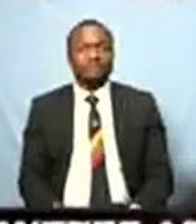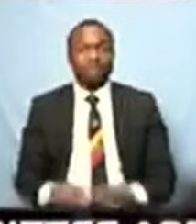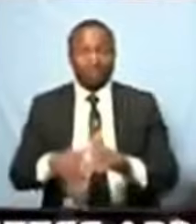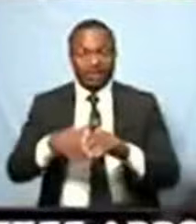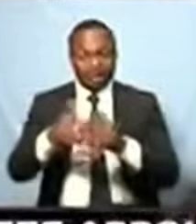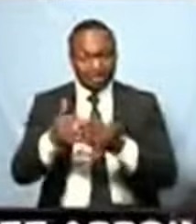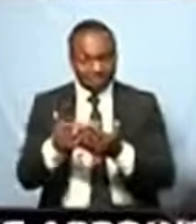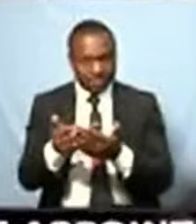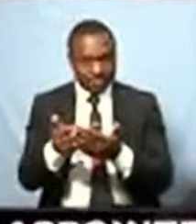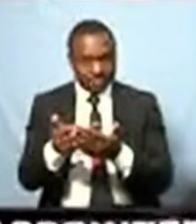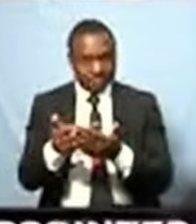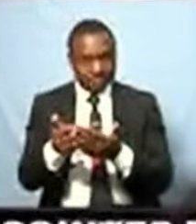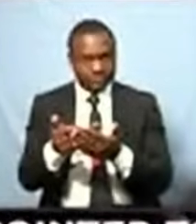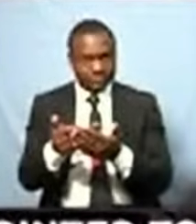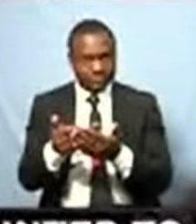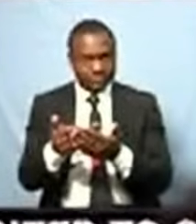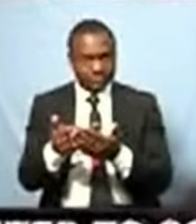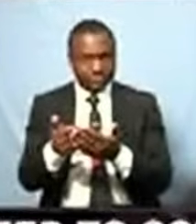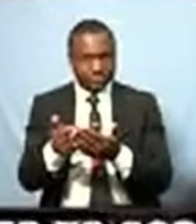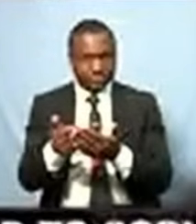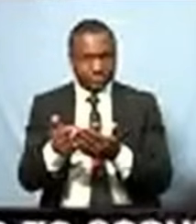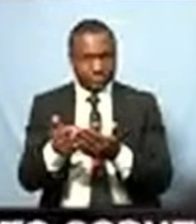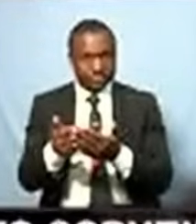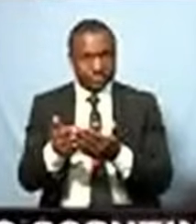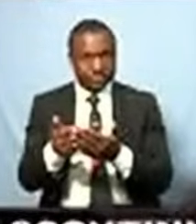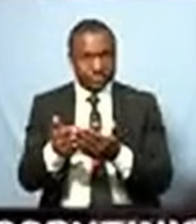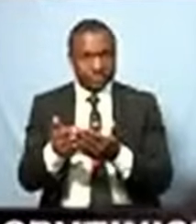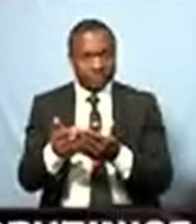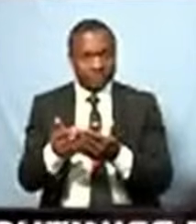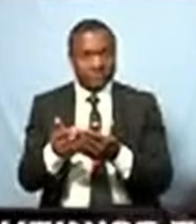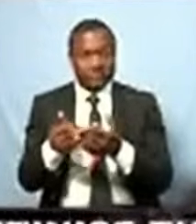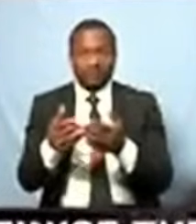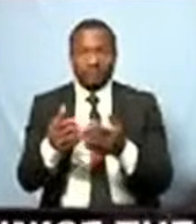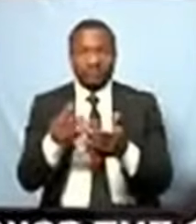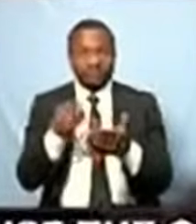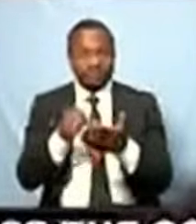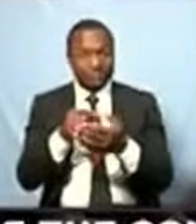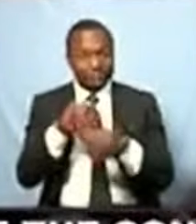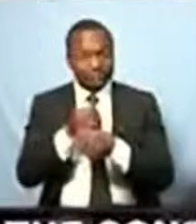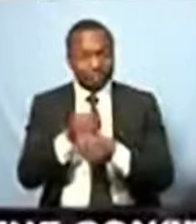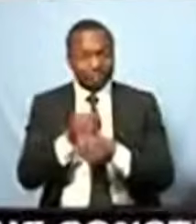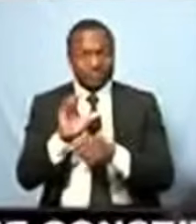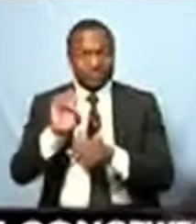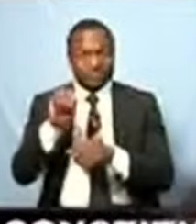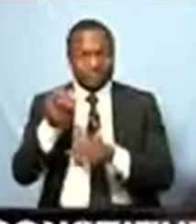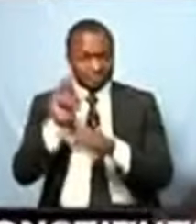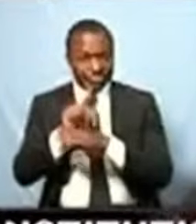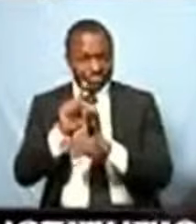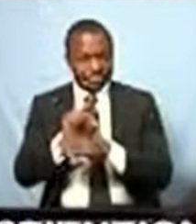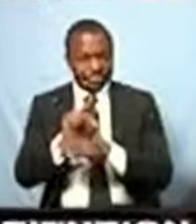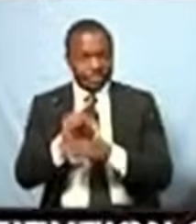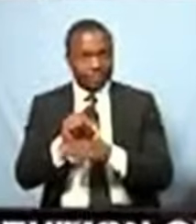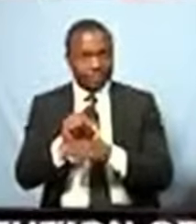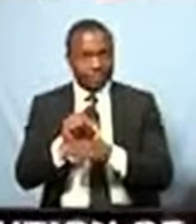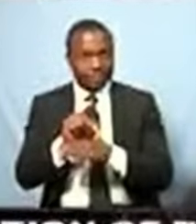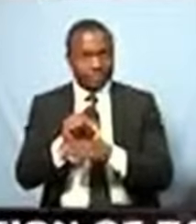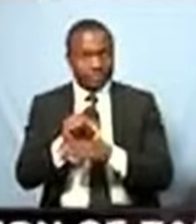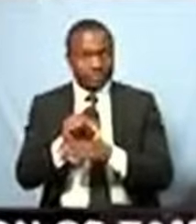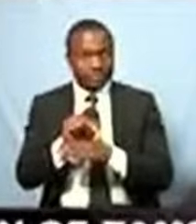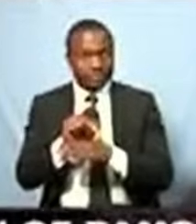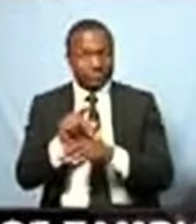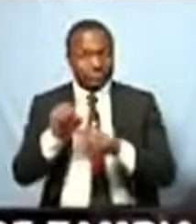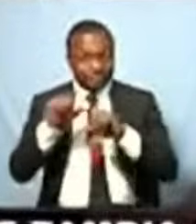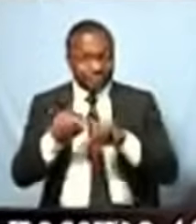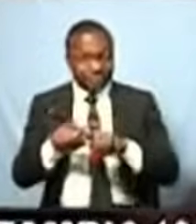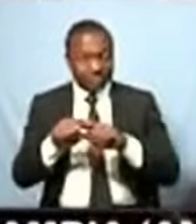how do we inform our CDF projects? Are they based on some detailed constituency